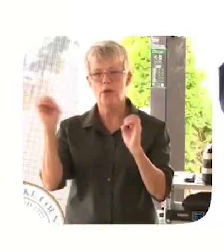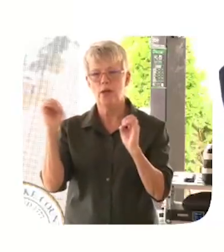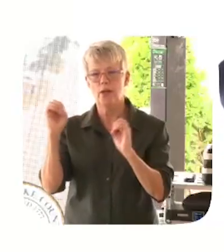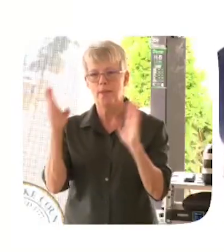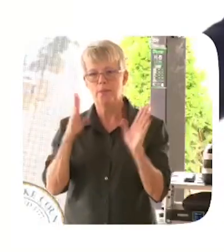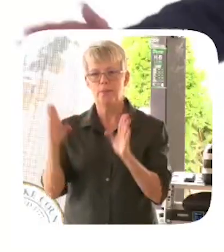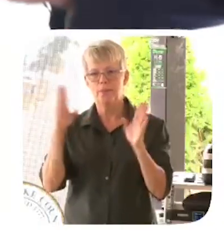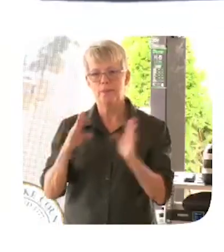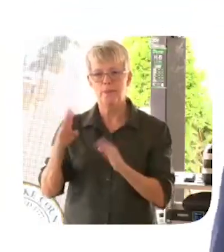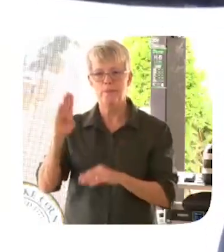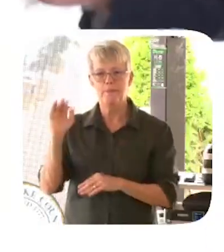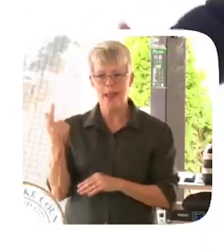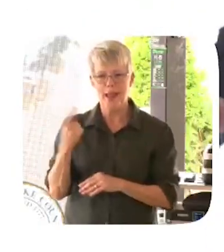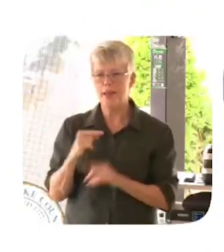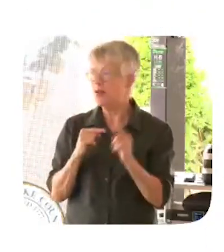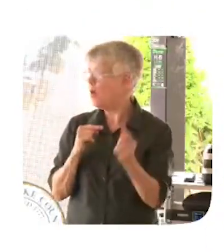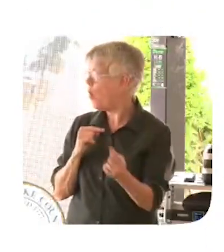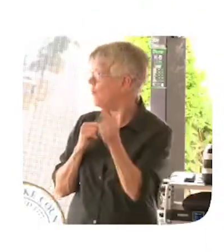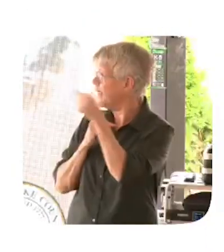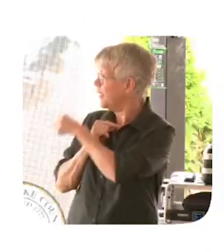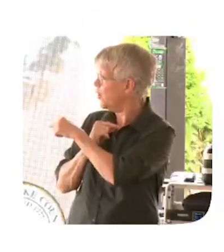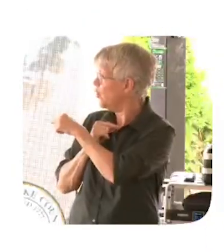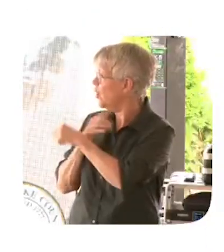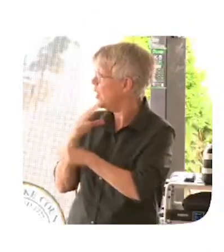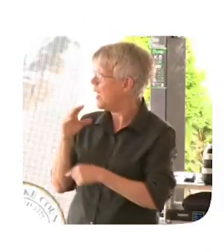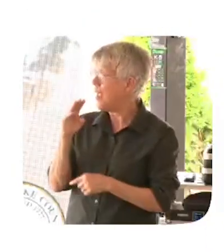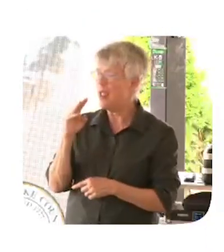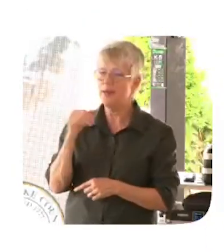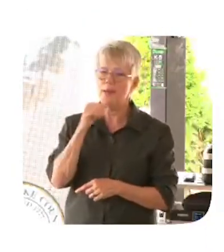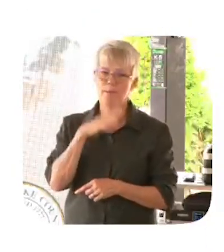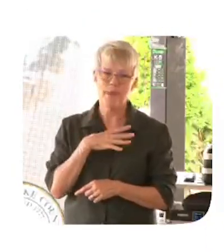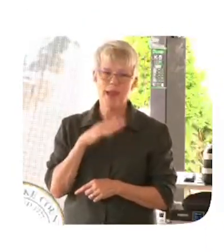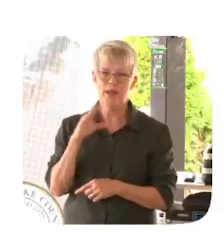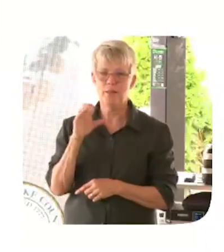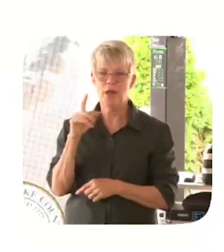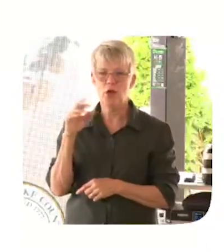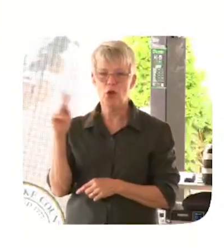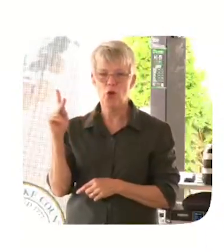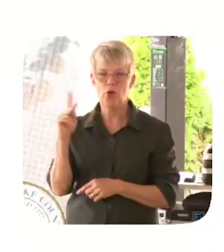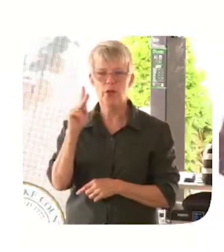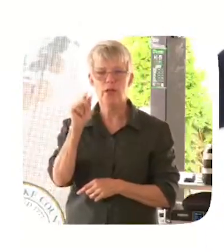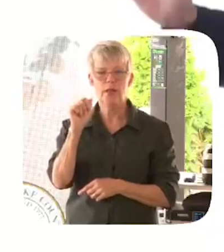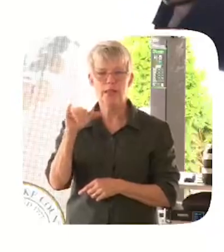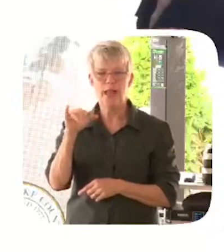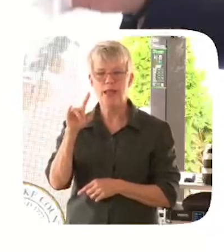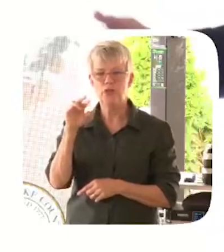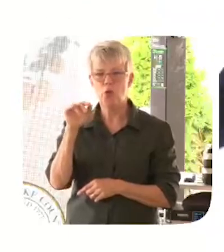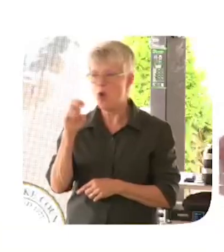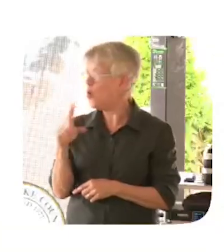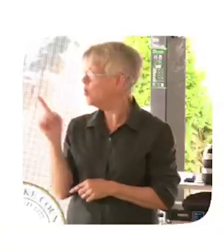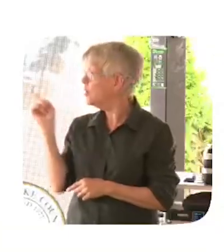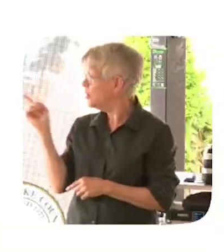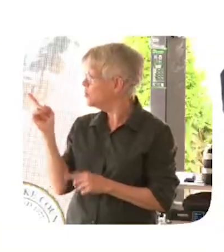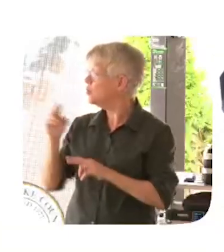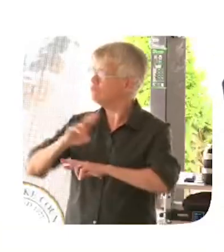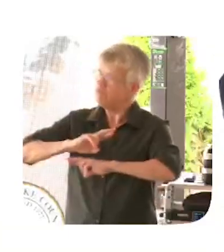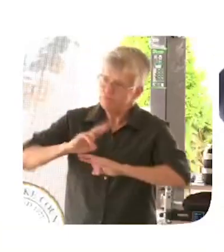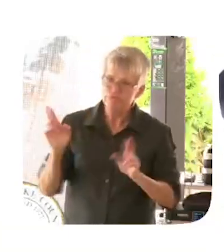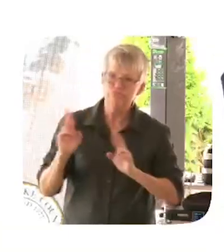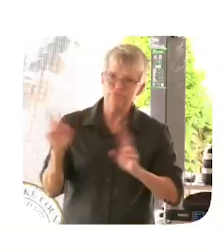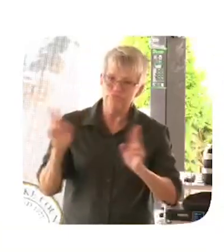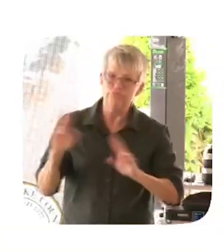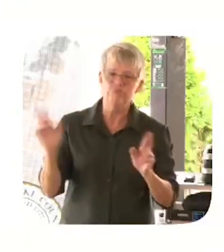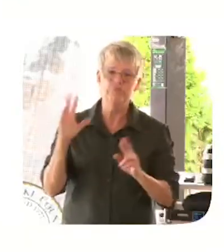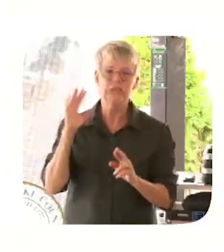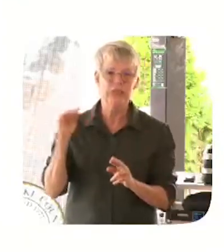of our event today. They're over here, and Madam Clerk Kay Drone has worked tremendously to get those ready. And so